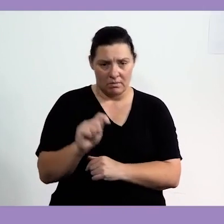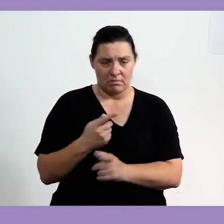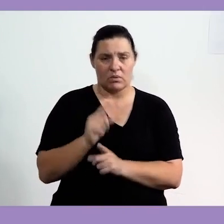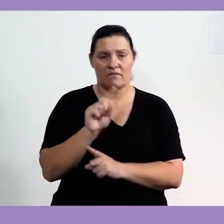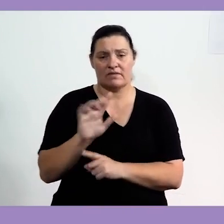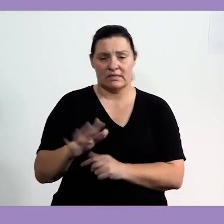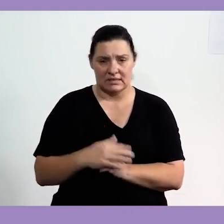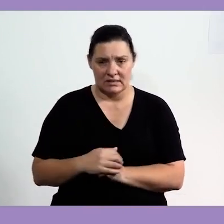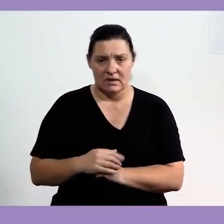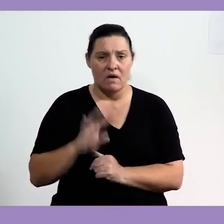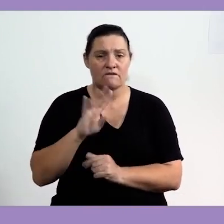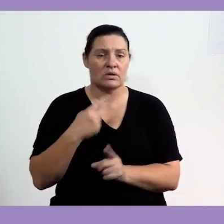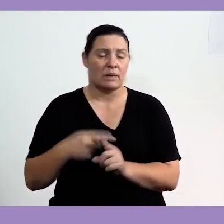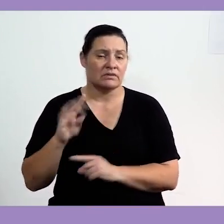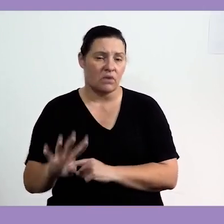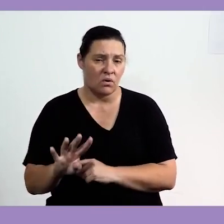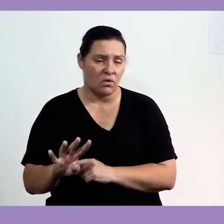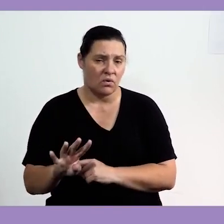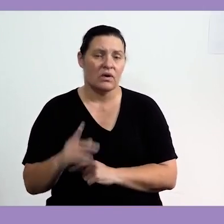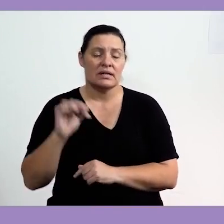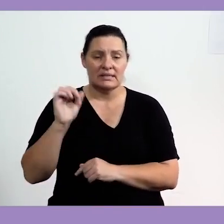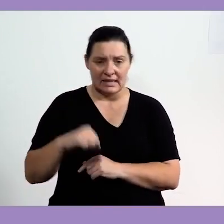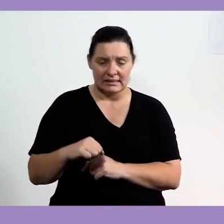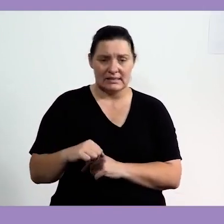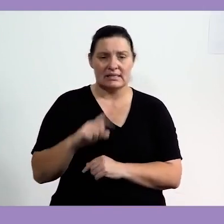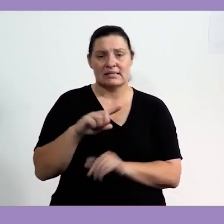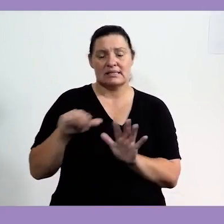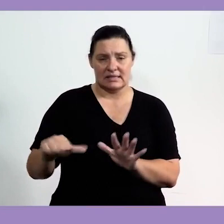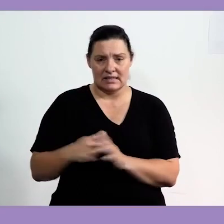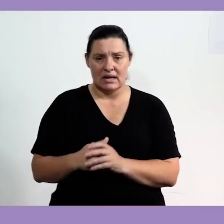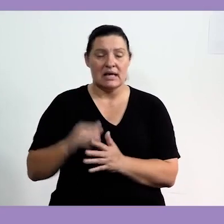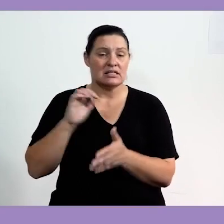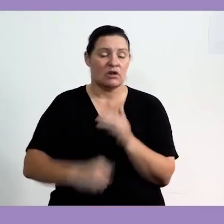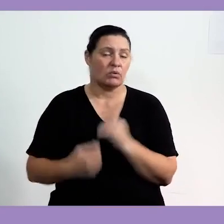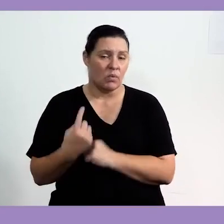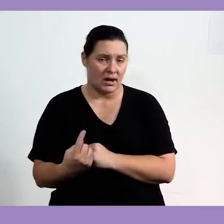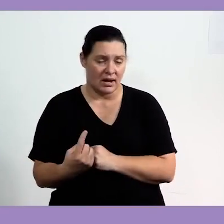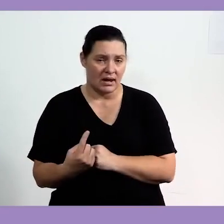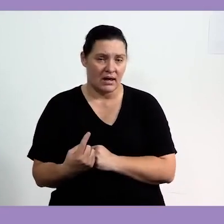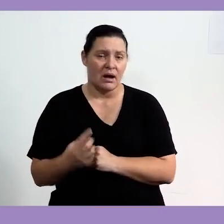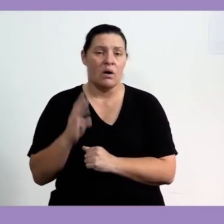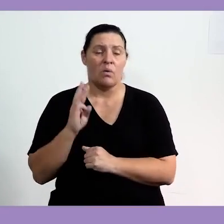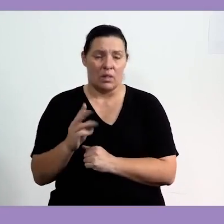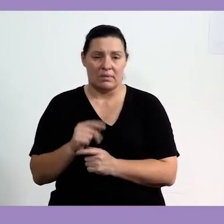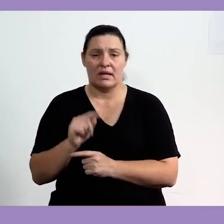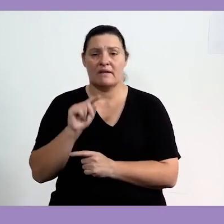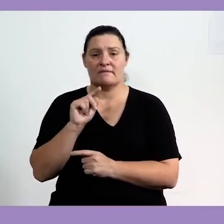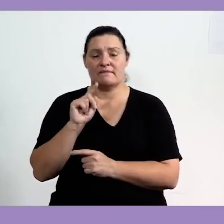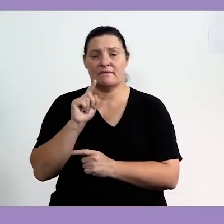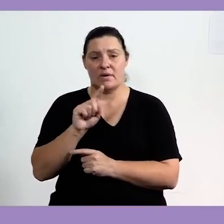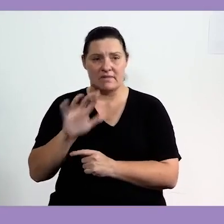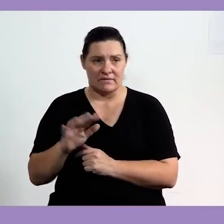fourth term is 15. So what is 4 times 4? Yes, it is 16. And when I subtract 1 there, it is going to